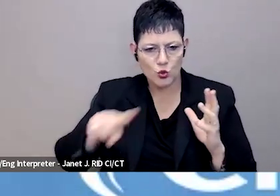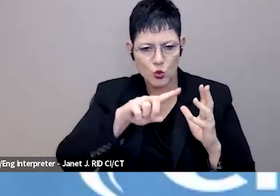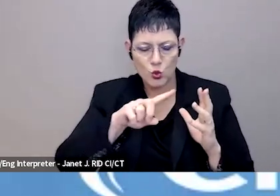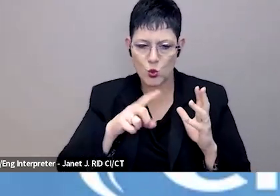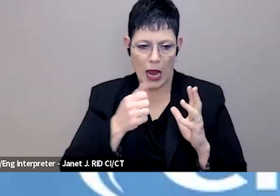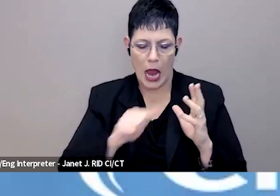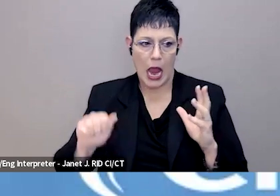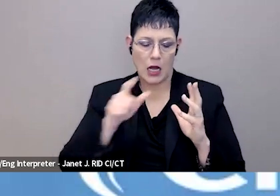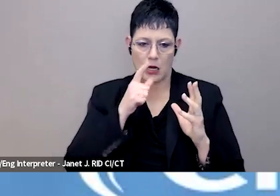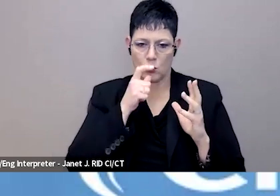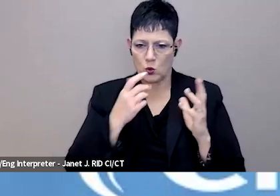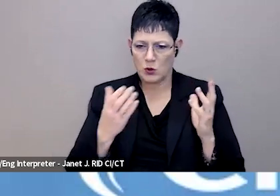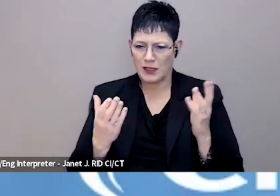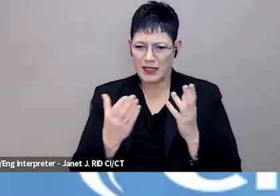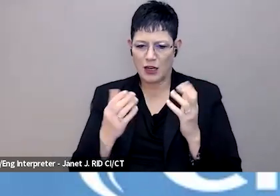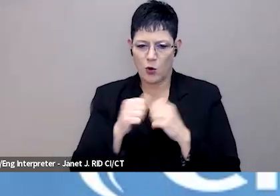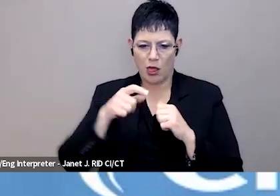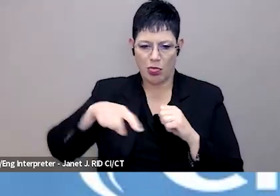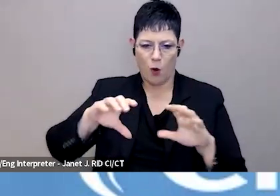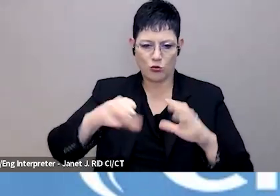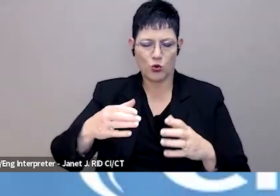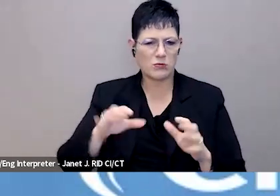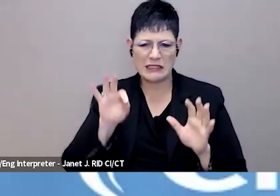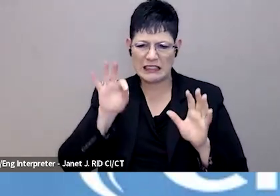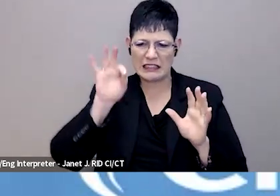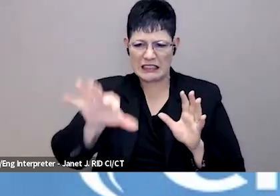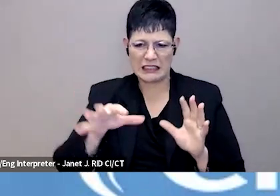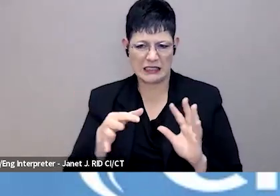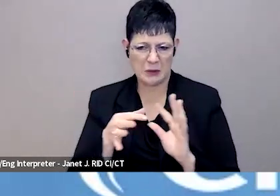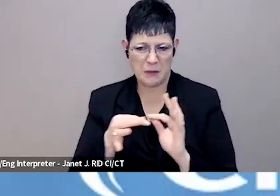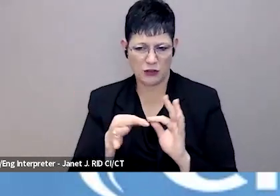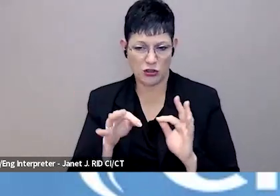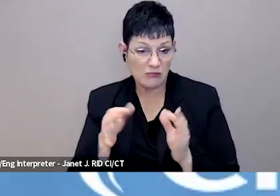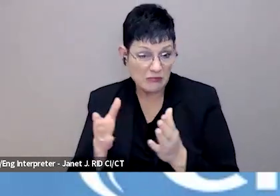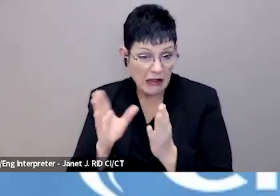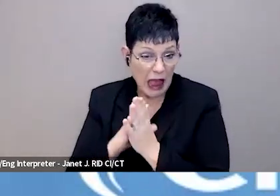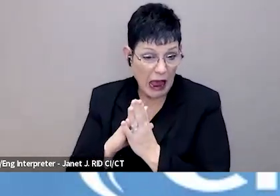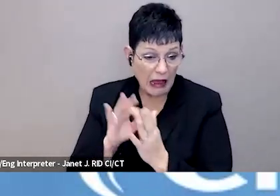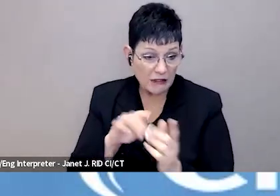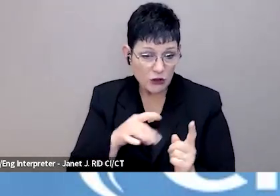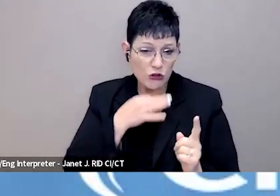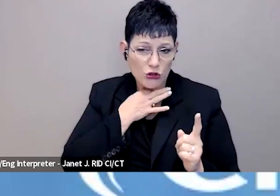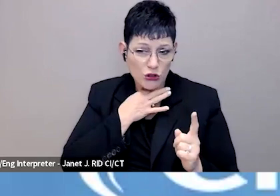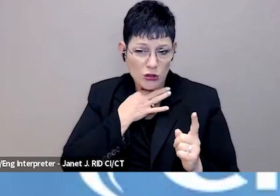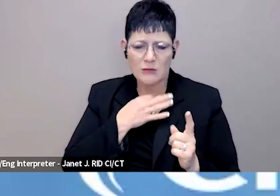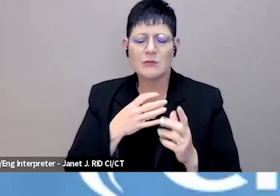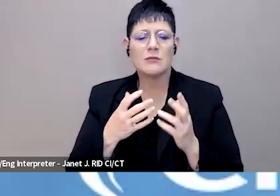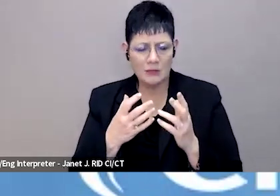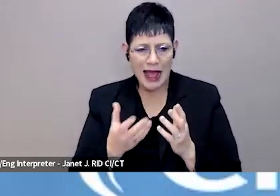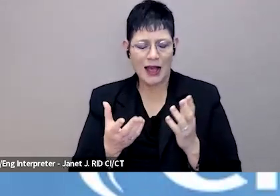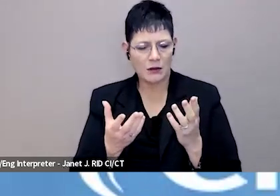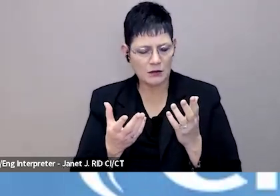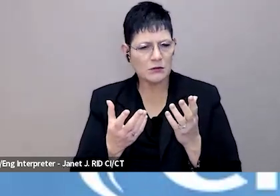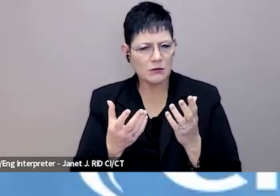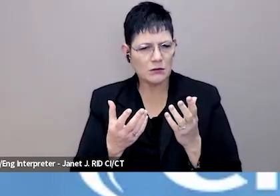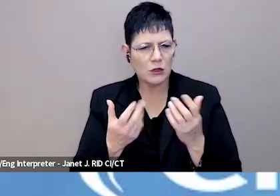was, with any of those groups to mention it if you're curious, just to make sure that, and to understand what people are